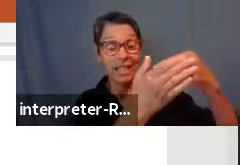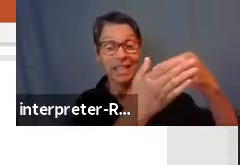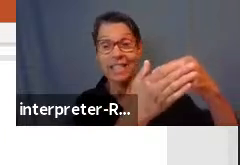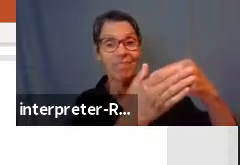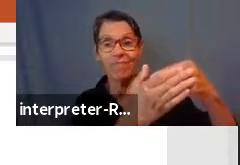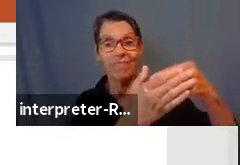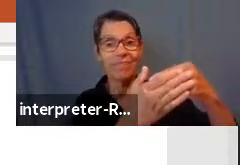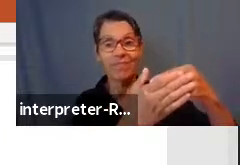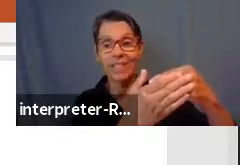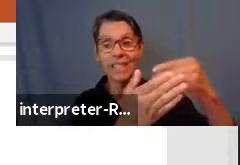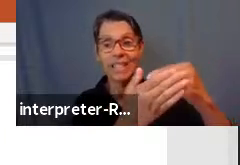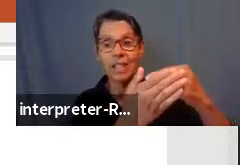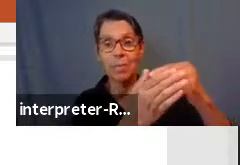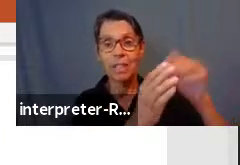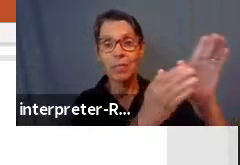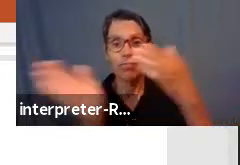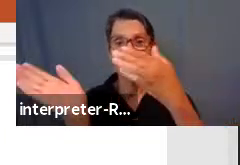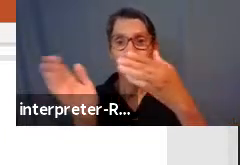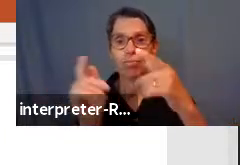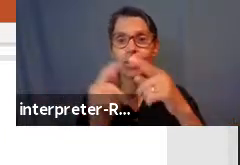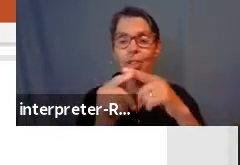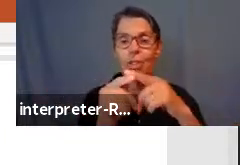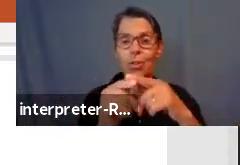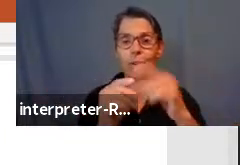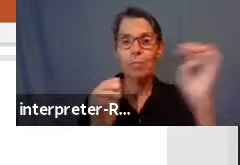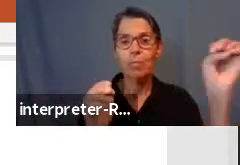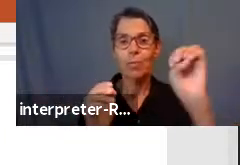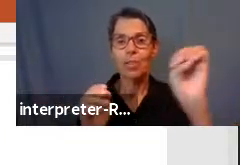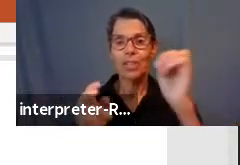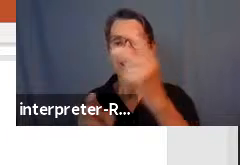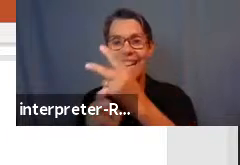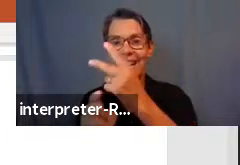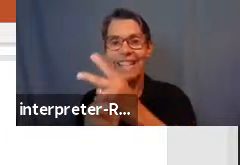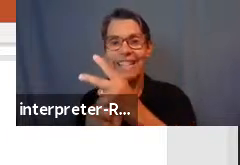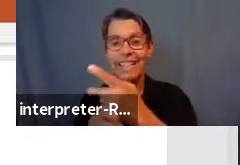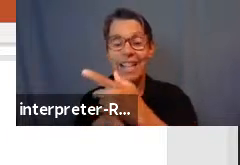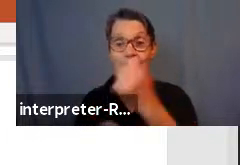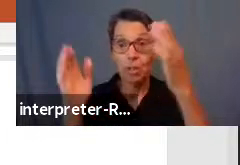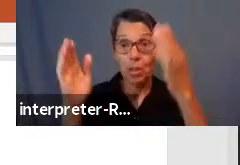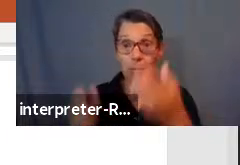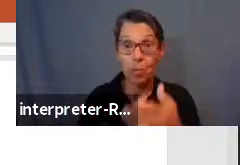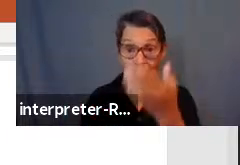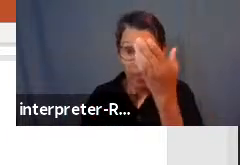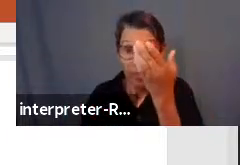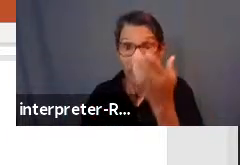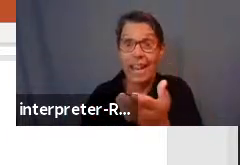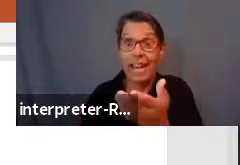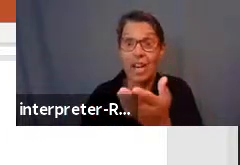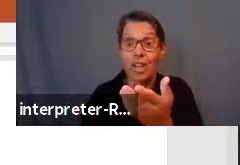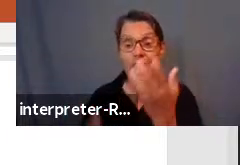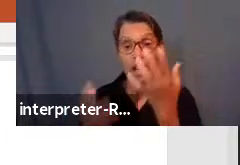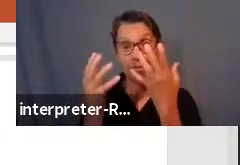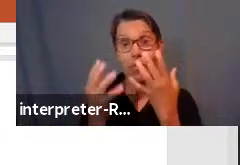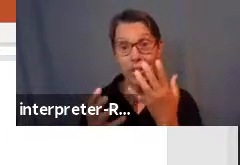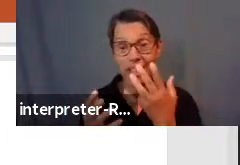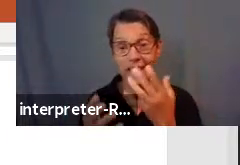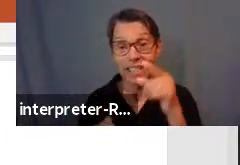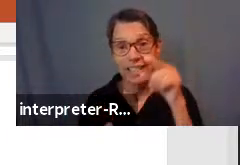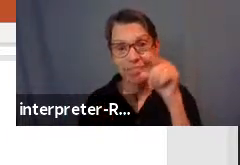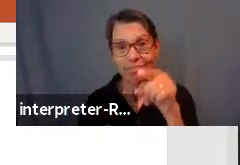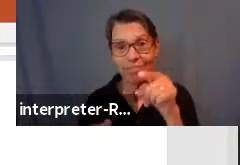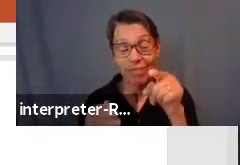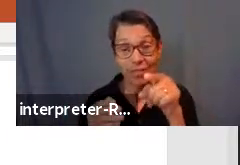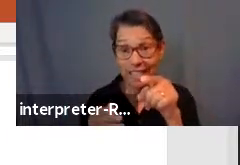gets moved over to acute care, because the patient in front of you, unfortunately, sometimes it is where the